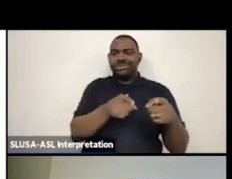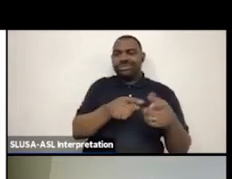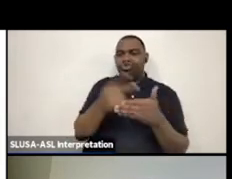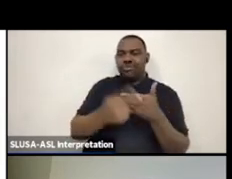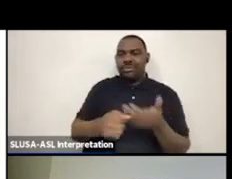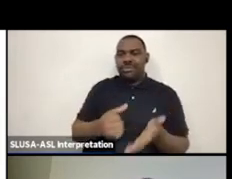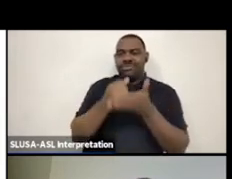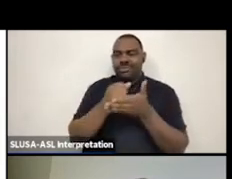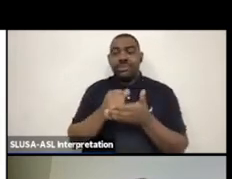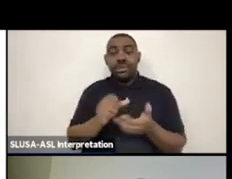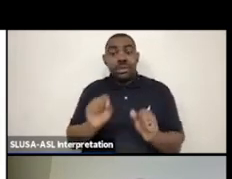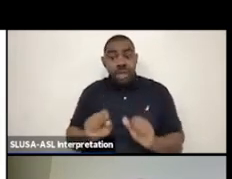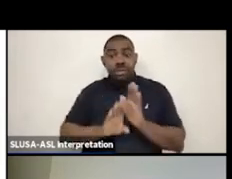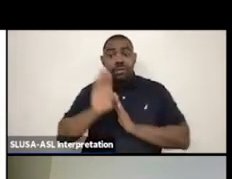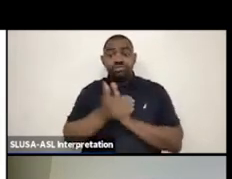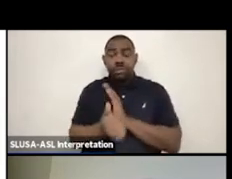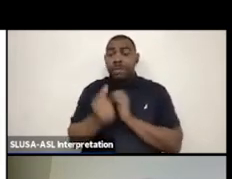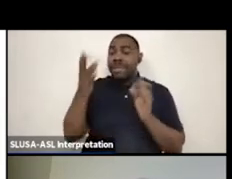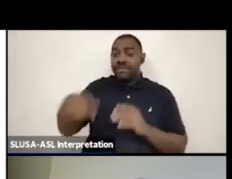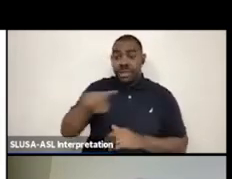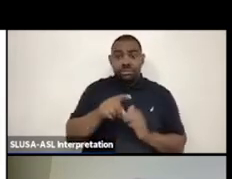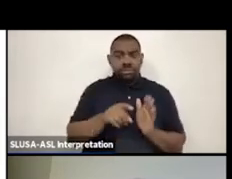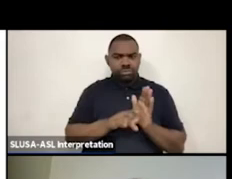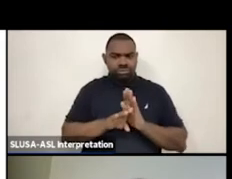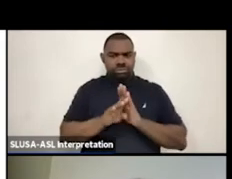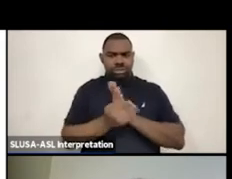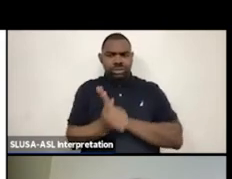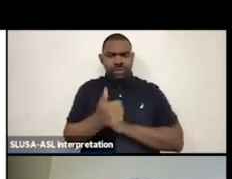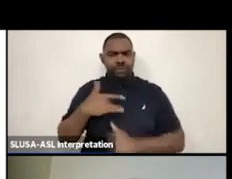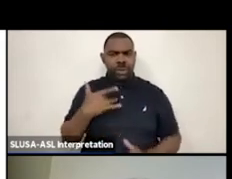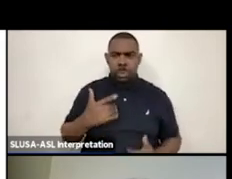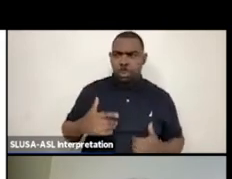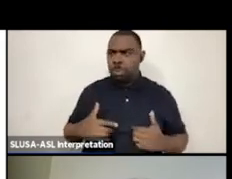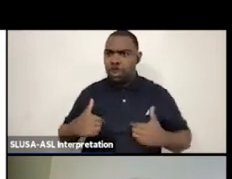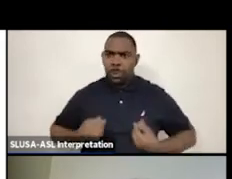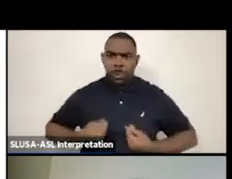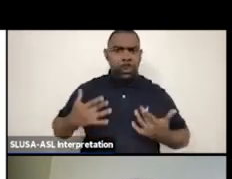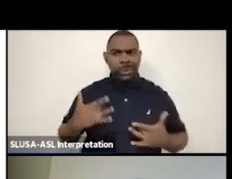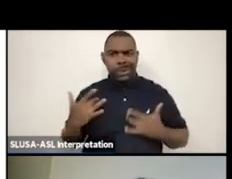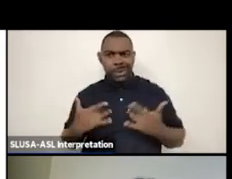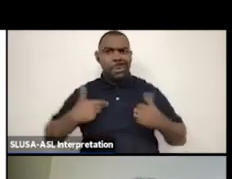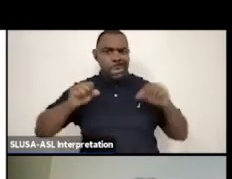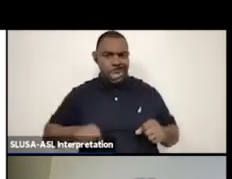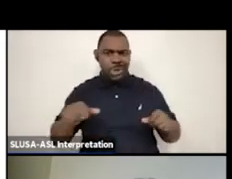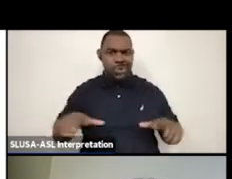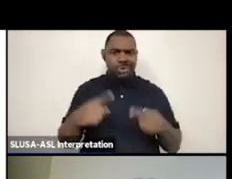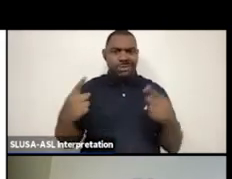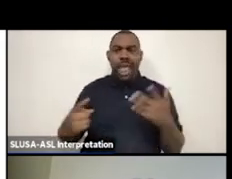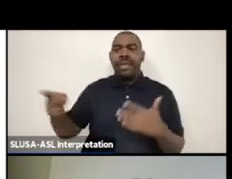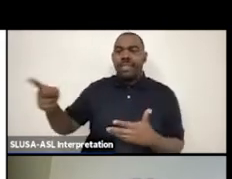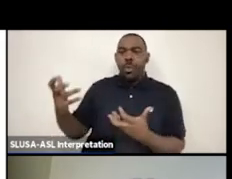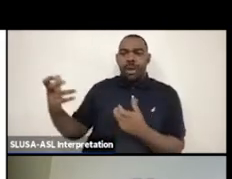skills, which many of them, that keeps them coming back. They feel, pretty jazzed when they can do something they didn't think they could do